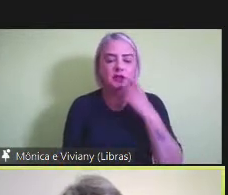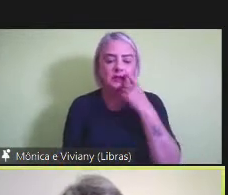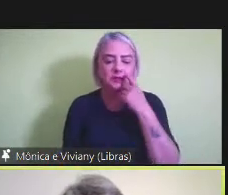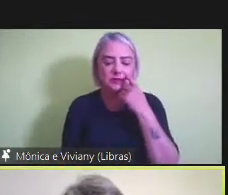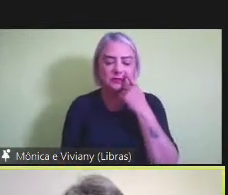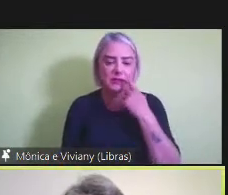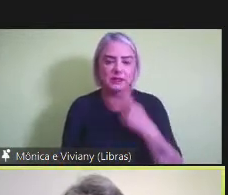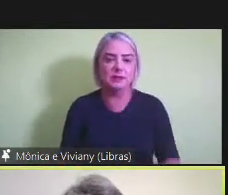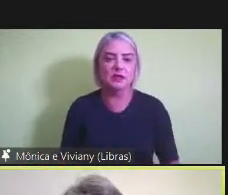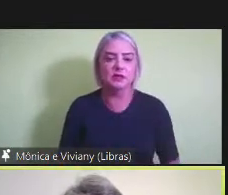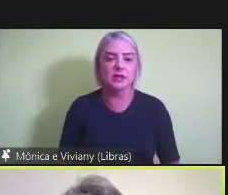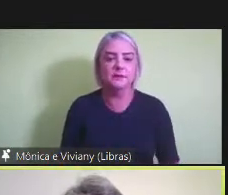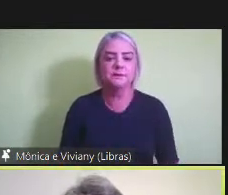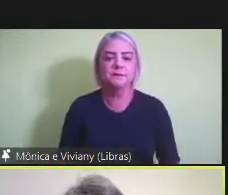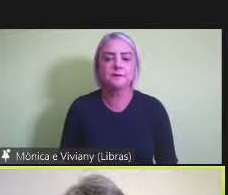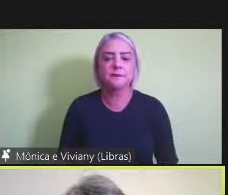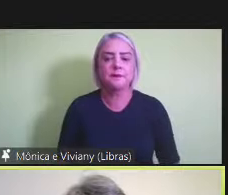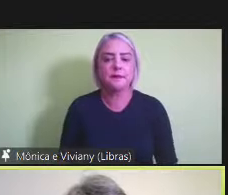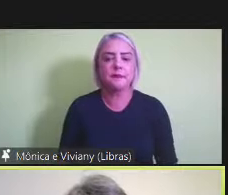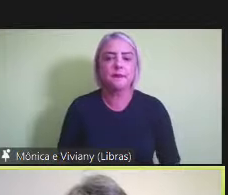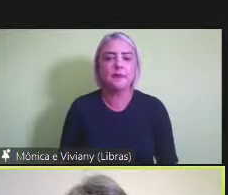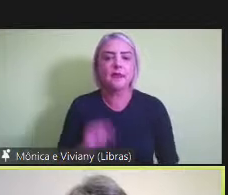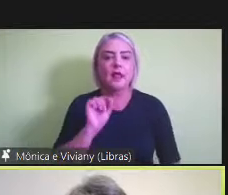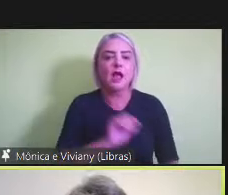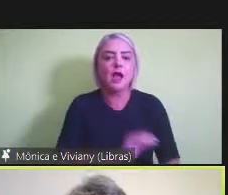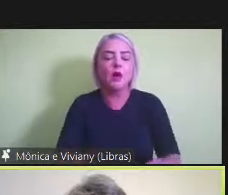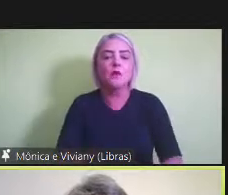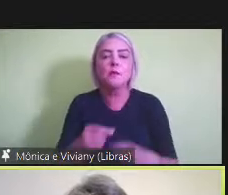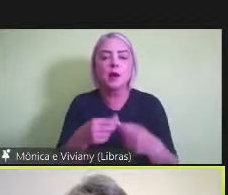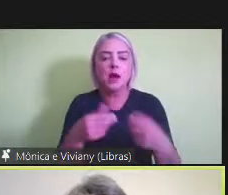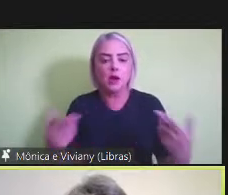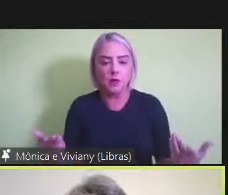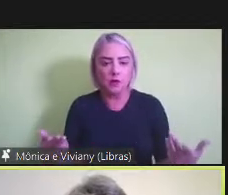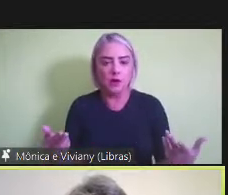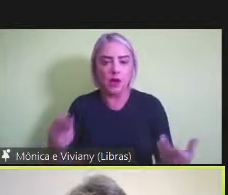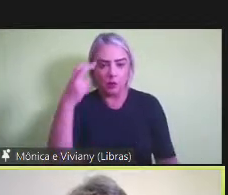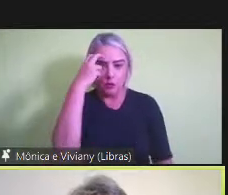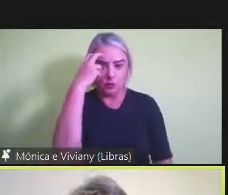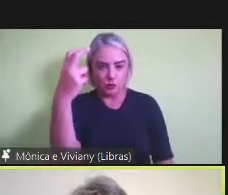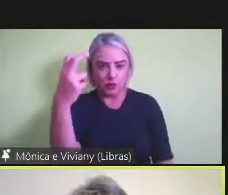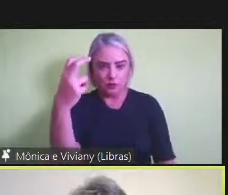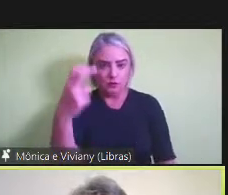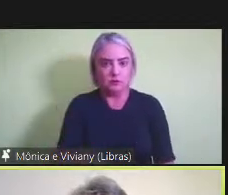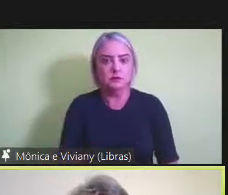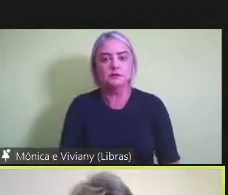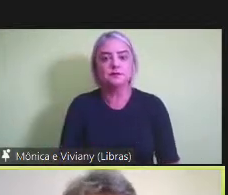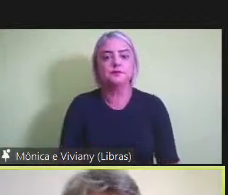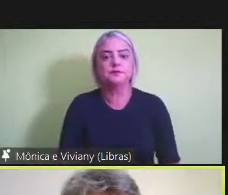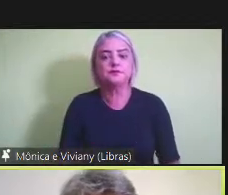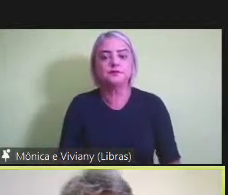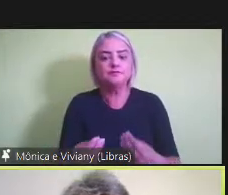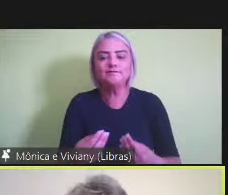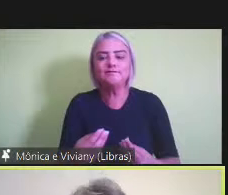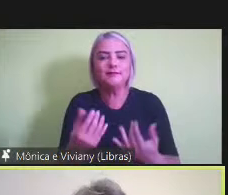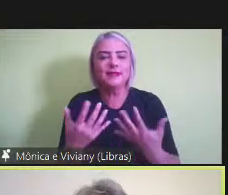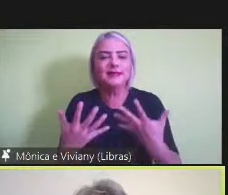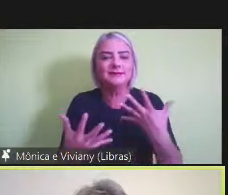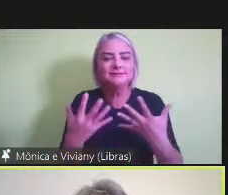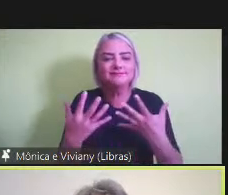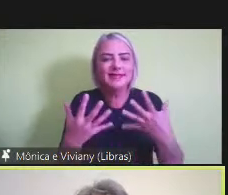stratified system and different consumption. So the first point is the cultural